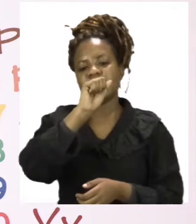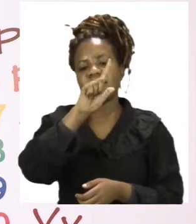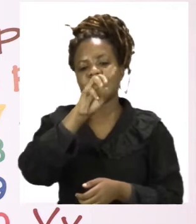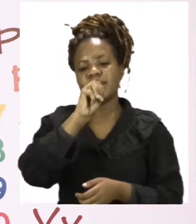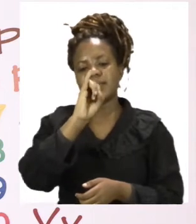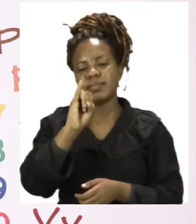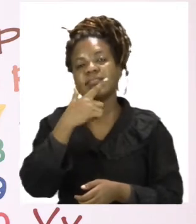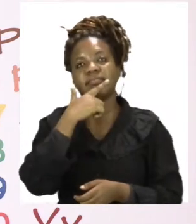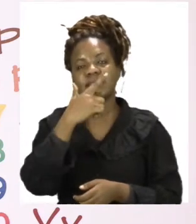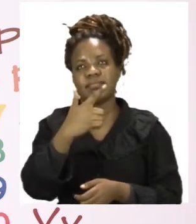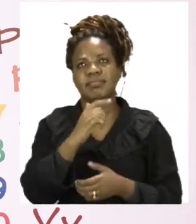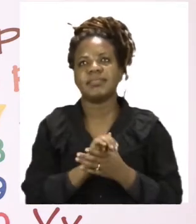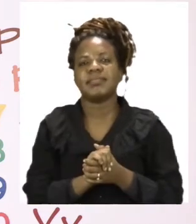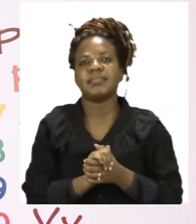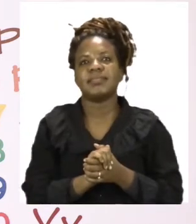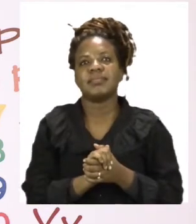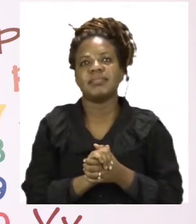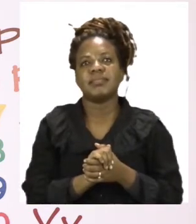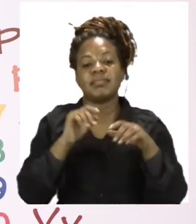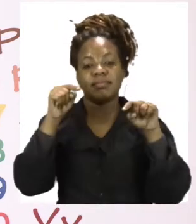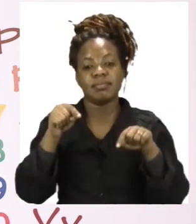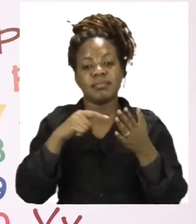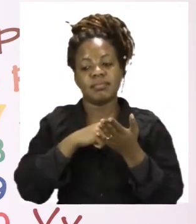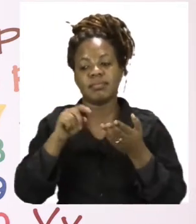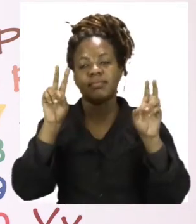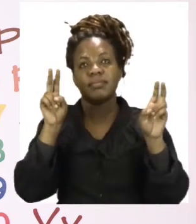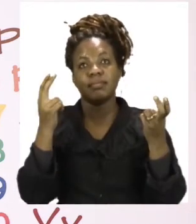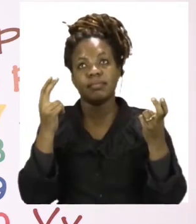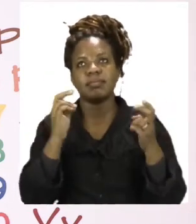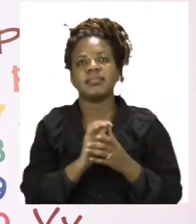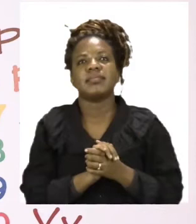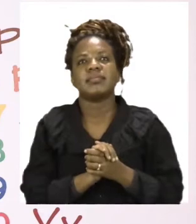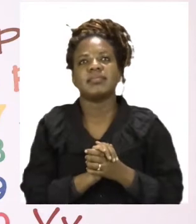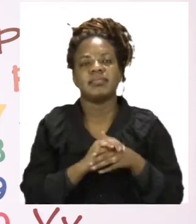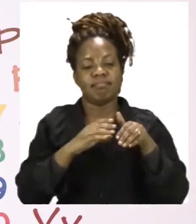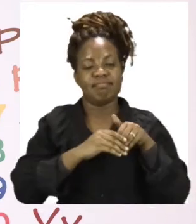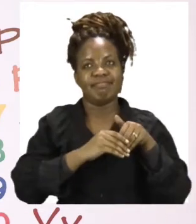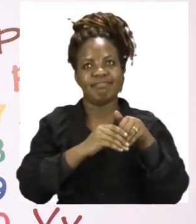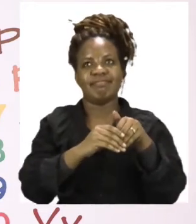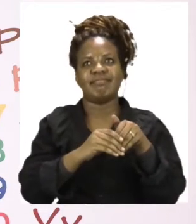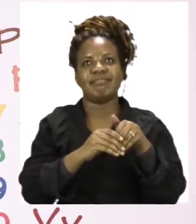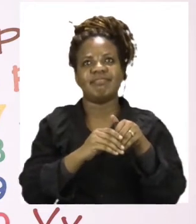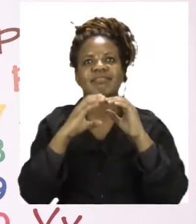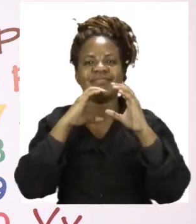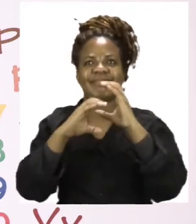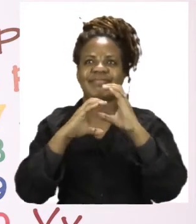much for joining me today. Our theme this week is transport